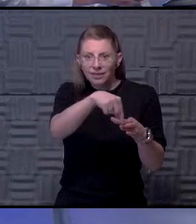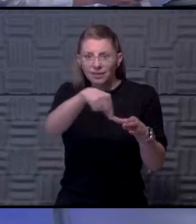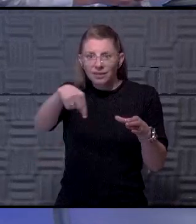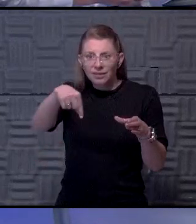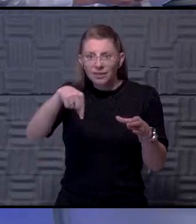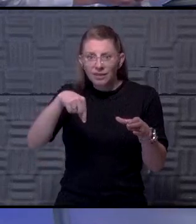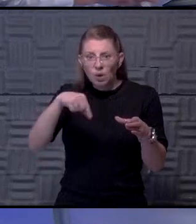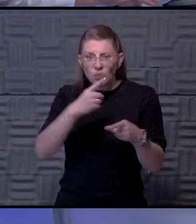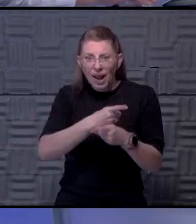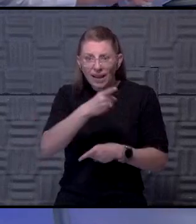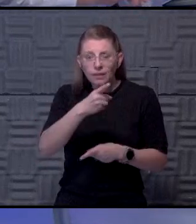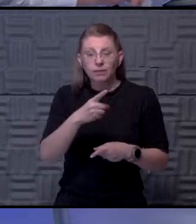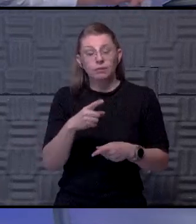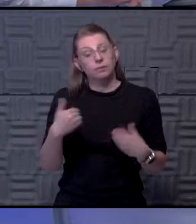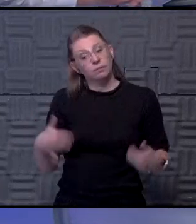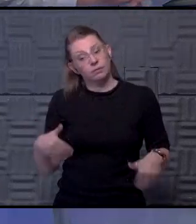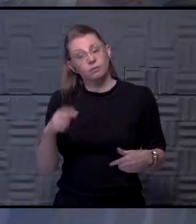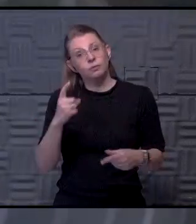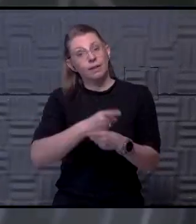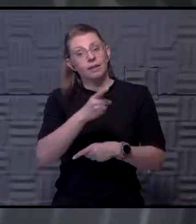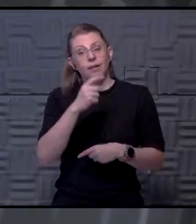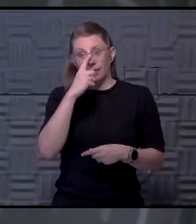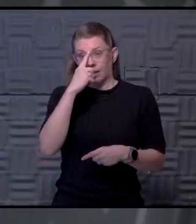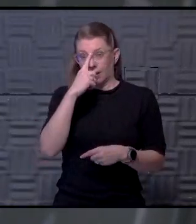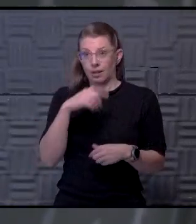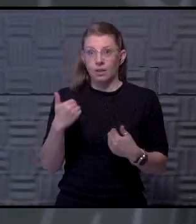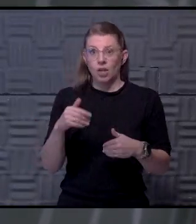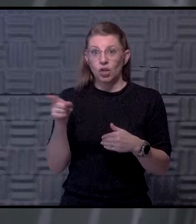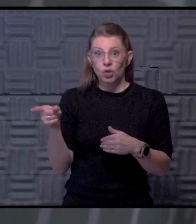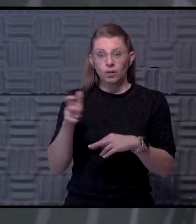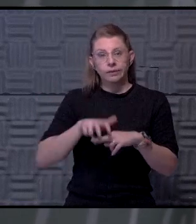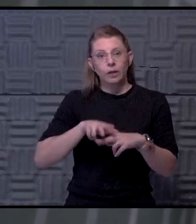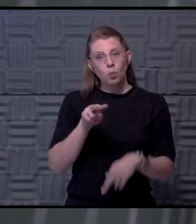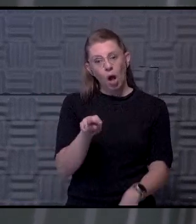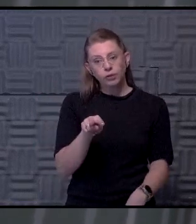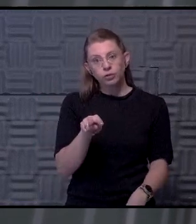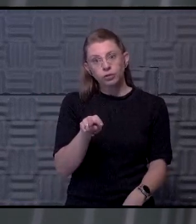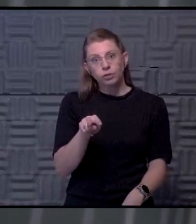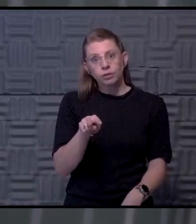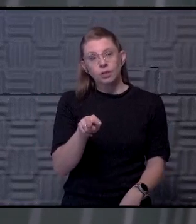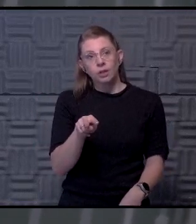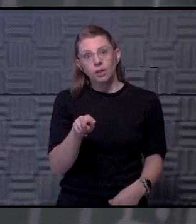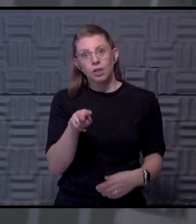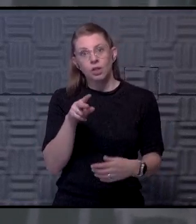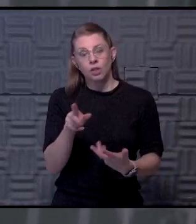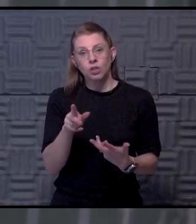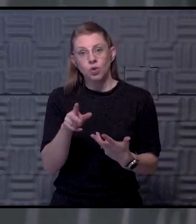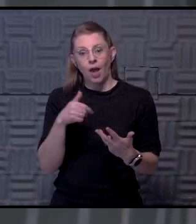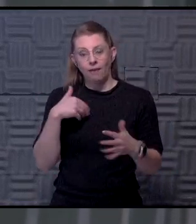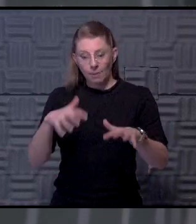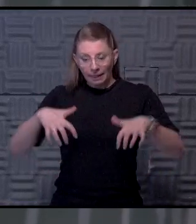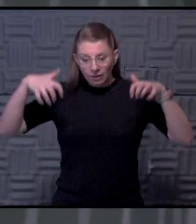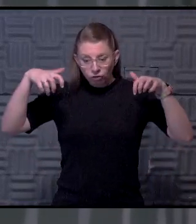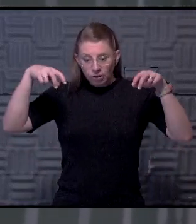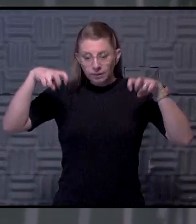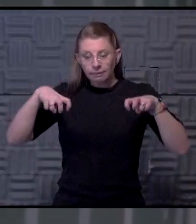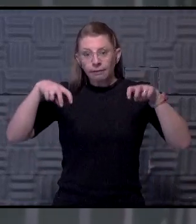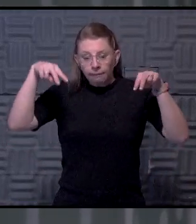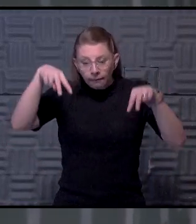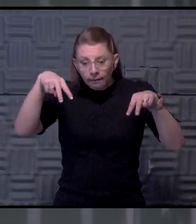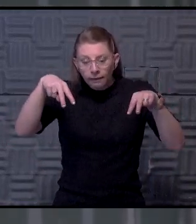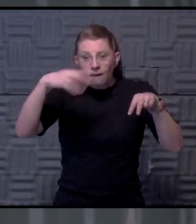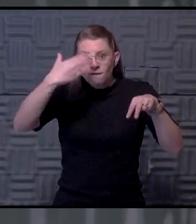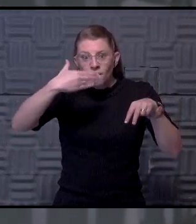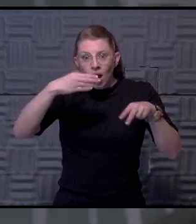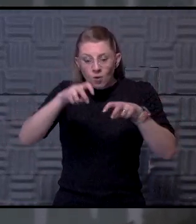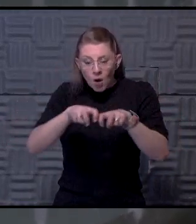right. Okay, that's a long way, man. Now you have to sit there. Are you going to go watch this happen, Ronnie? Are you going to? Do you have a bleacher seat, or are you have a front row seat?